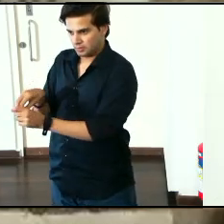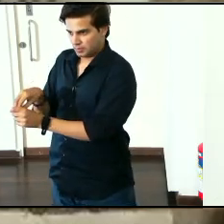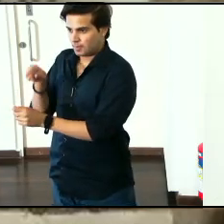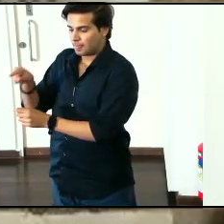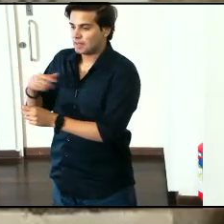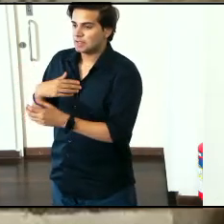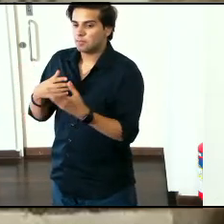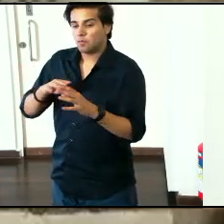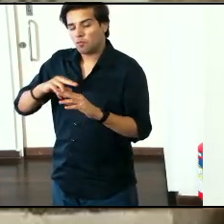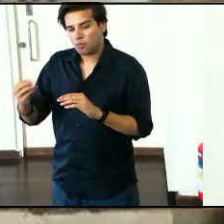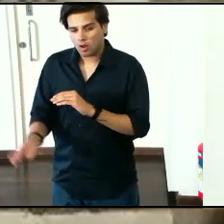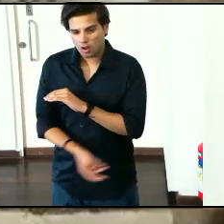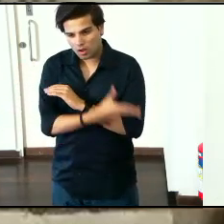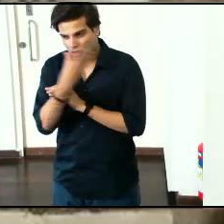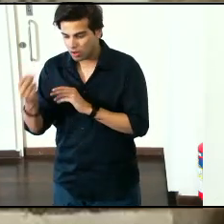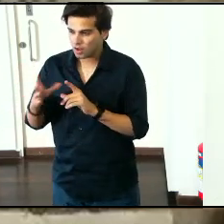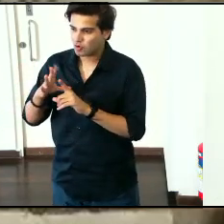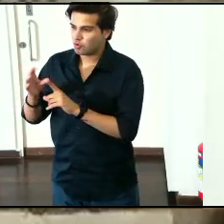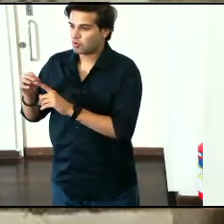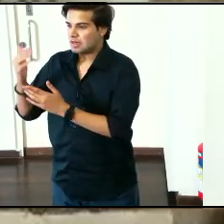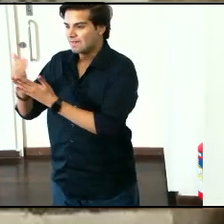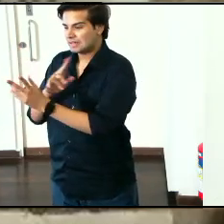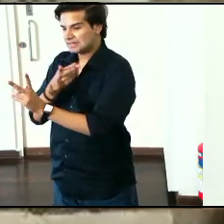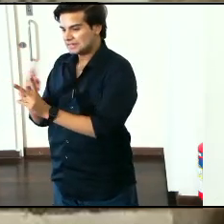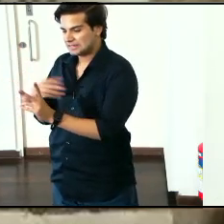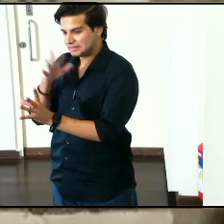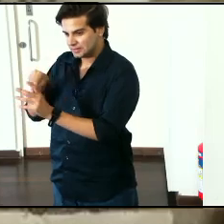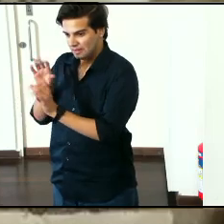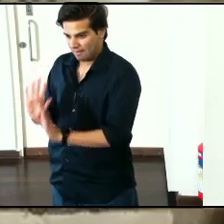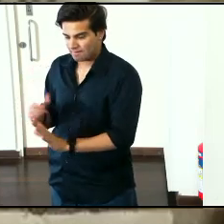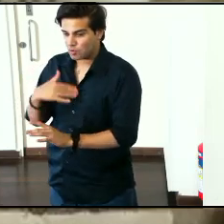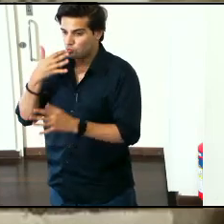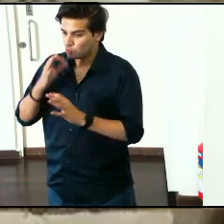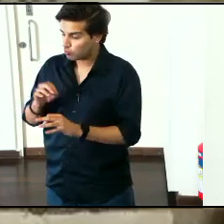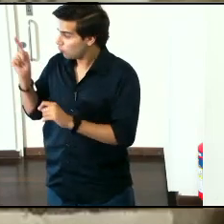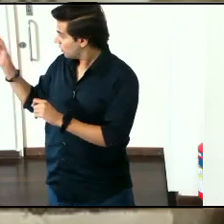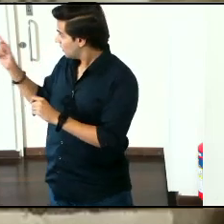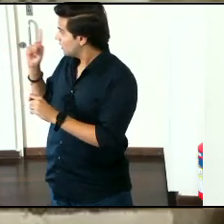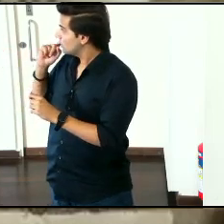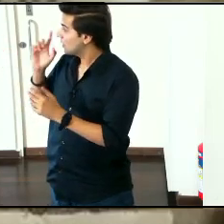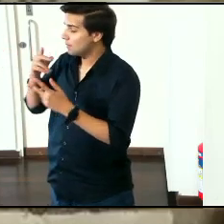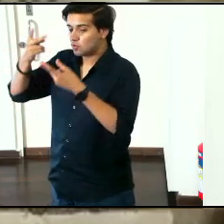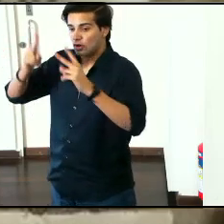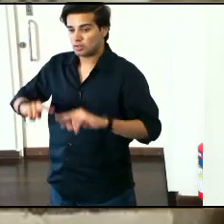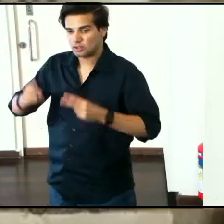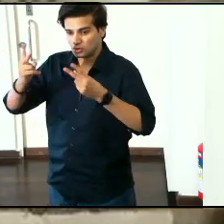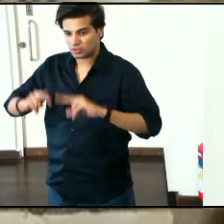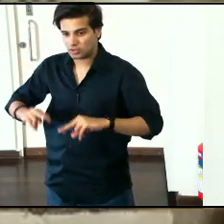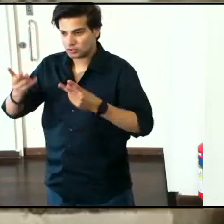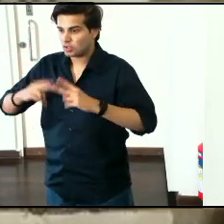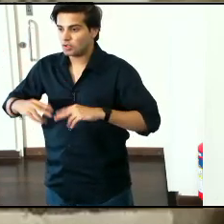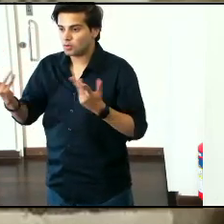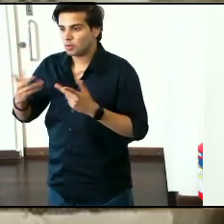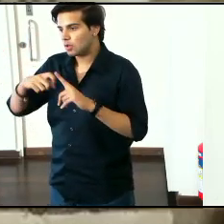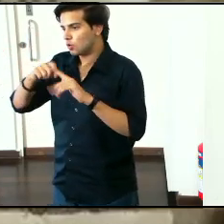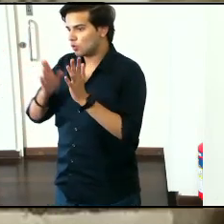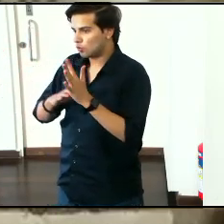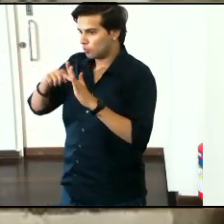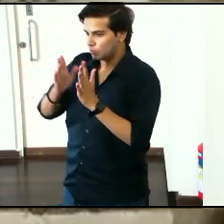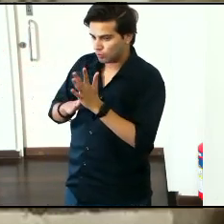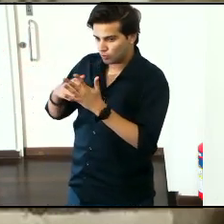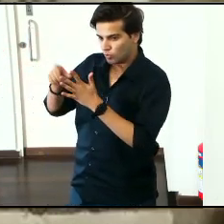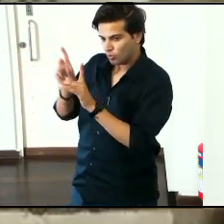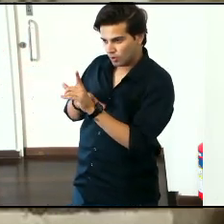whole day and at different events. This is actually a translation done by Kumkum Roy, who was one of the